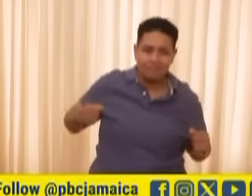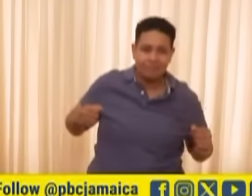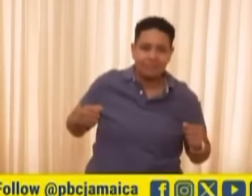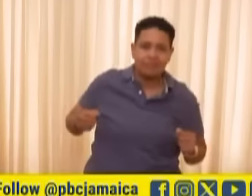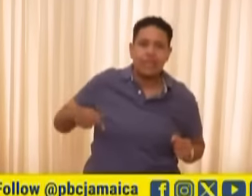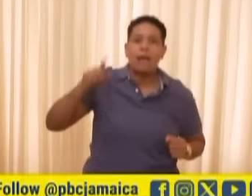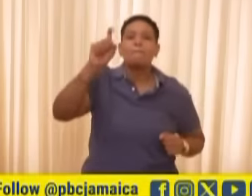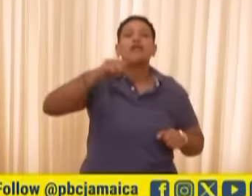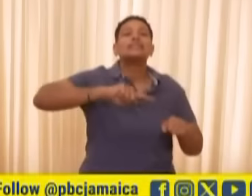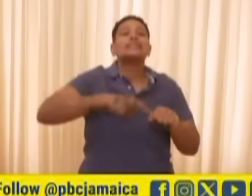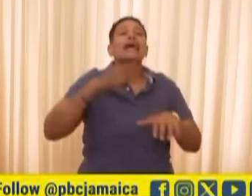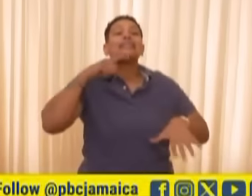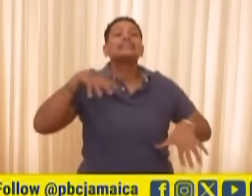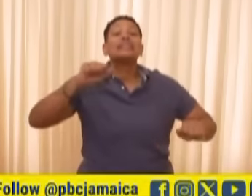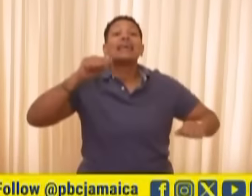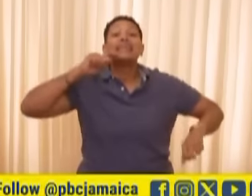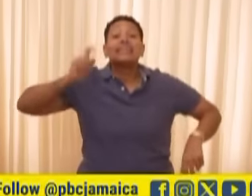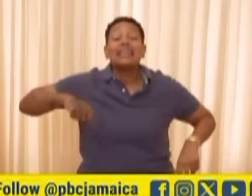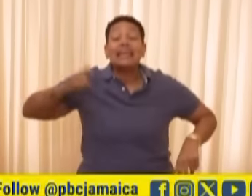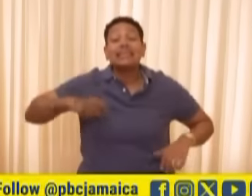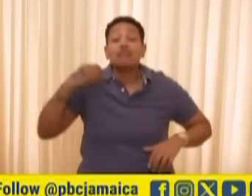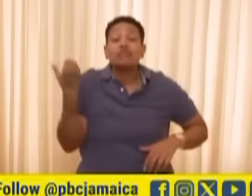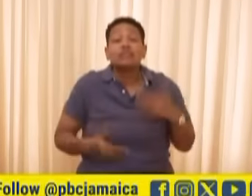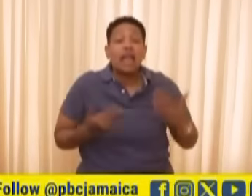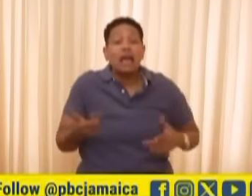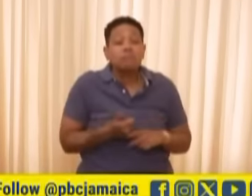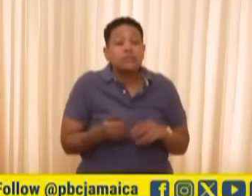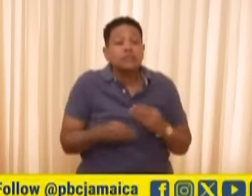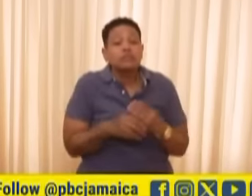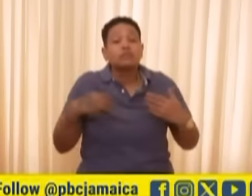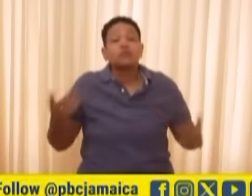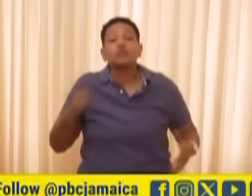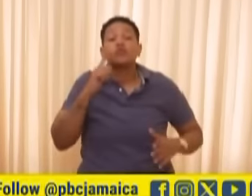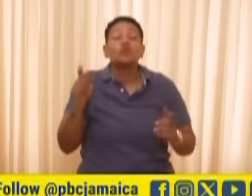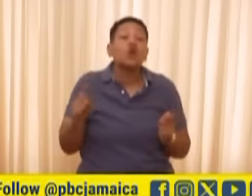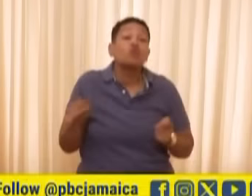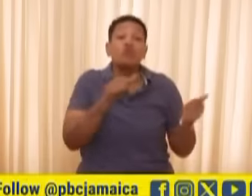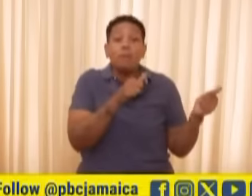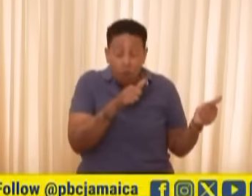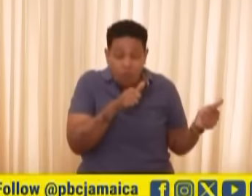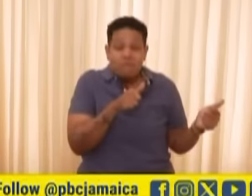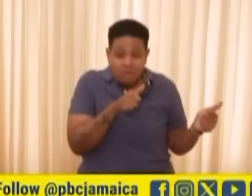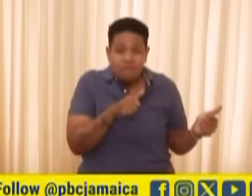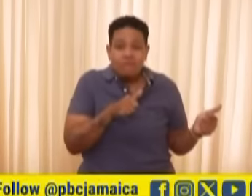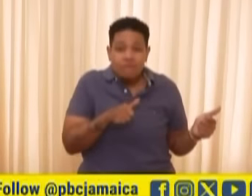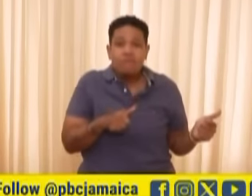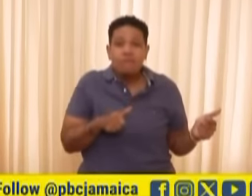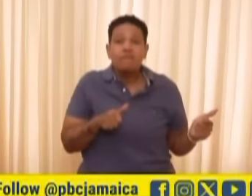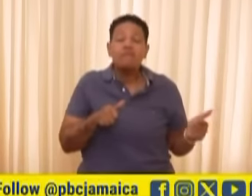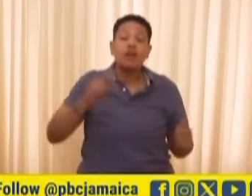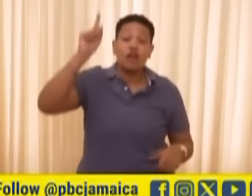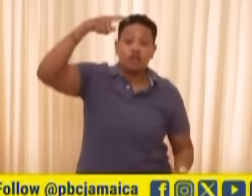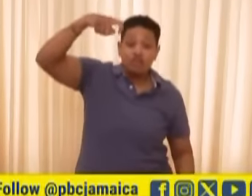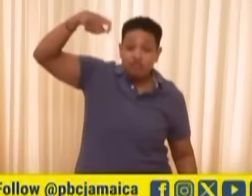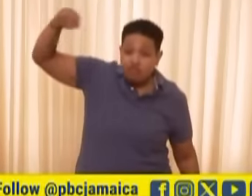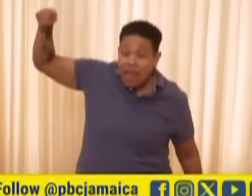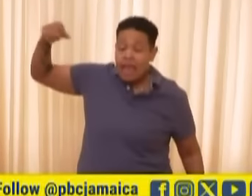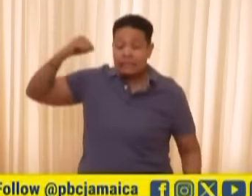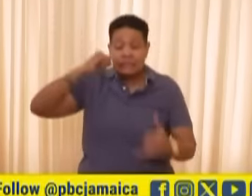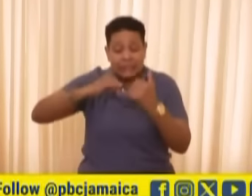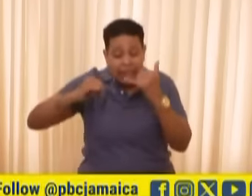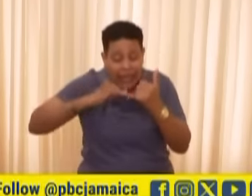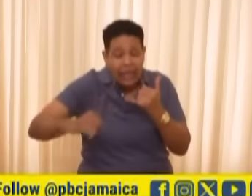they must start to take the necessary steps to remove cranes,